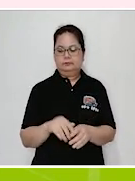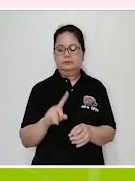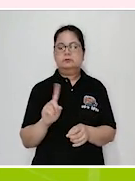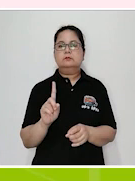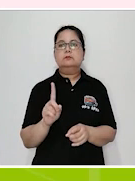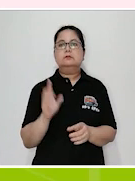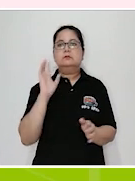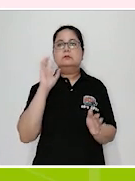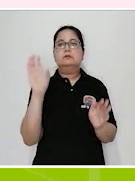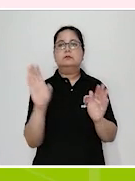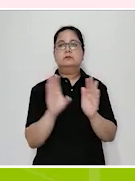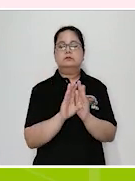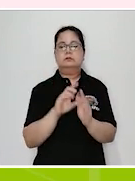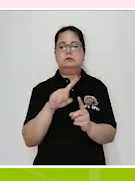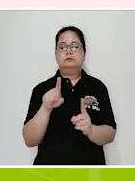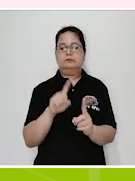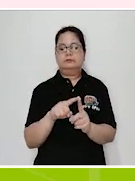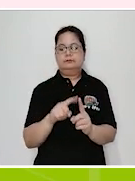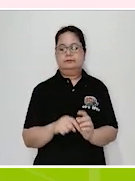What is this picture about?